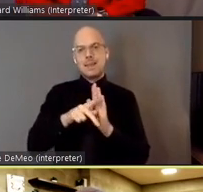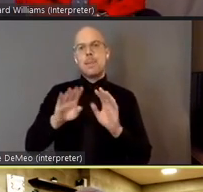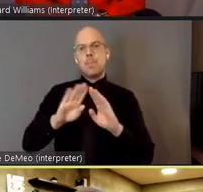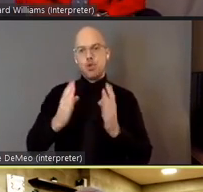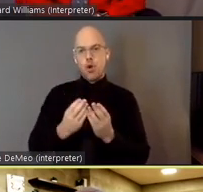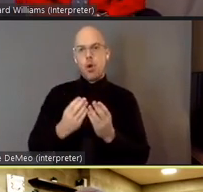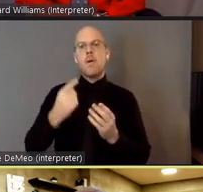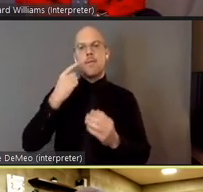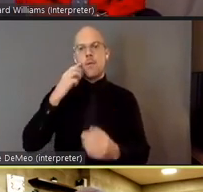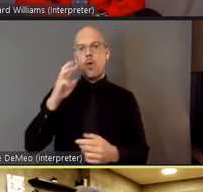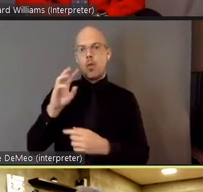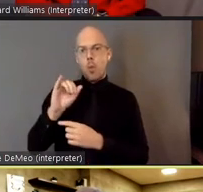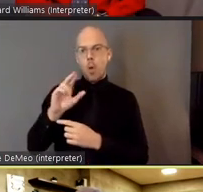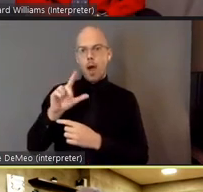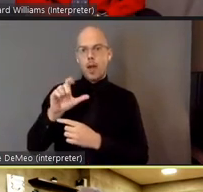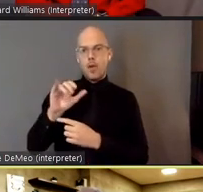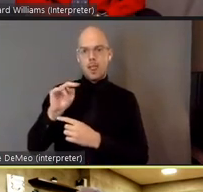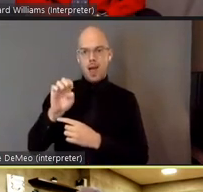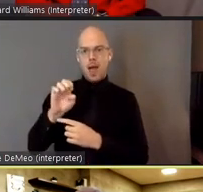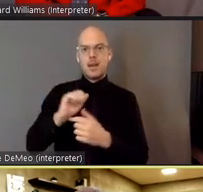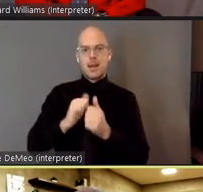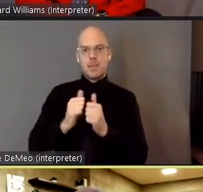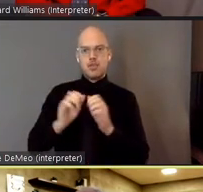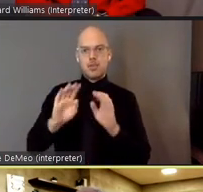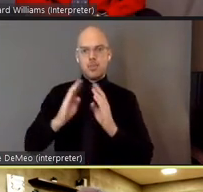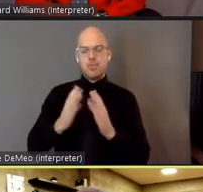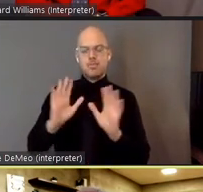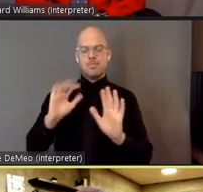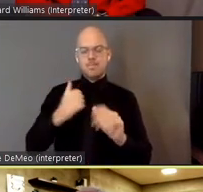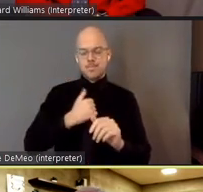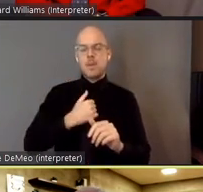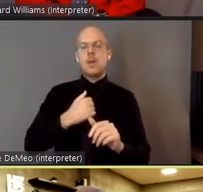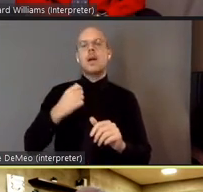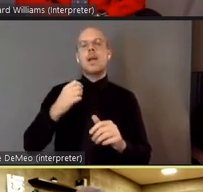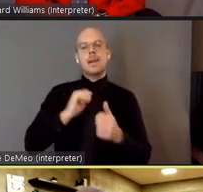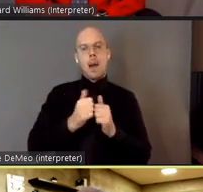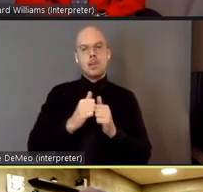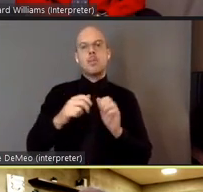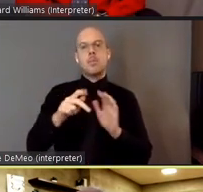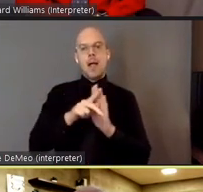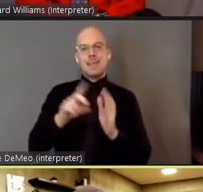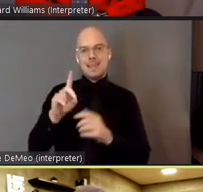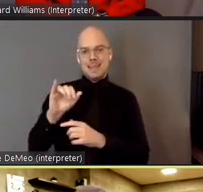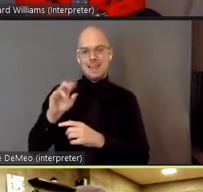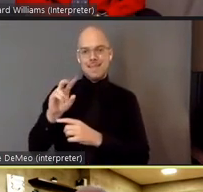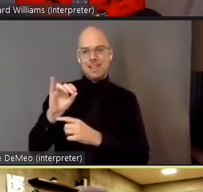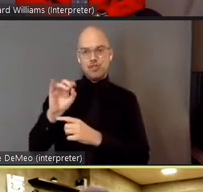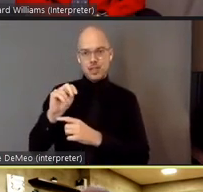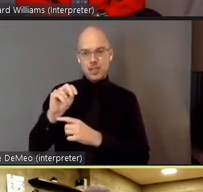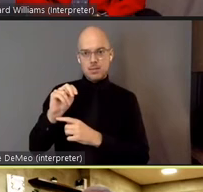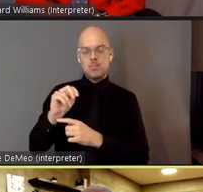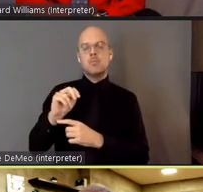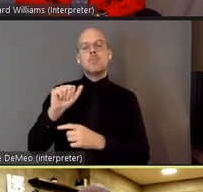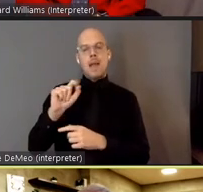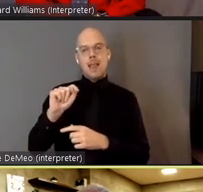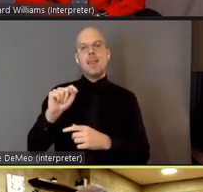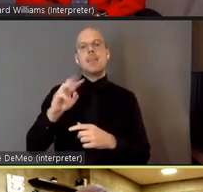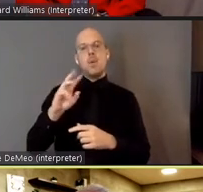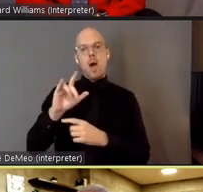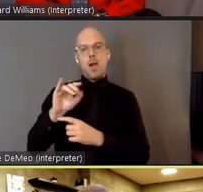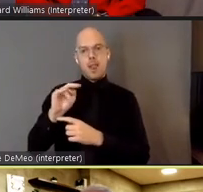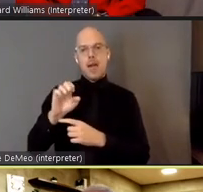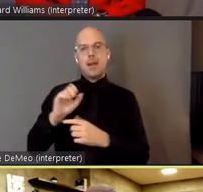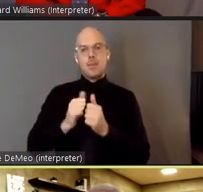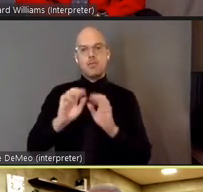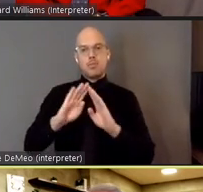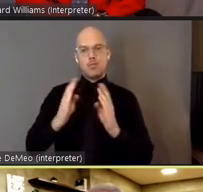Wireline Competition Bureau. The Competition Policy Division at the Wireline Competition Bureau.